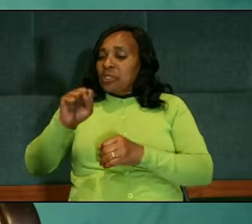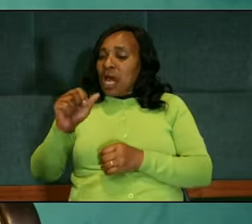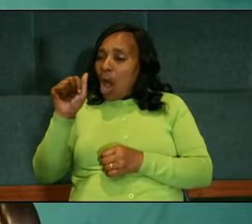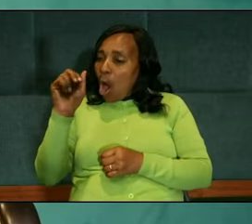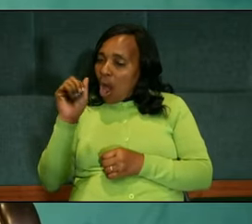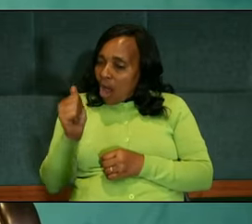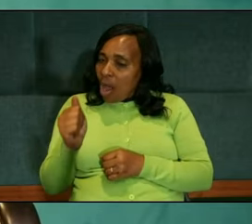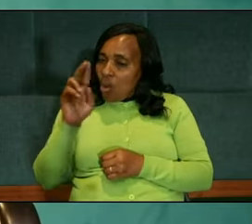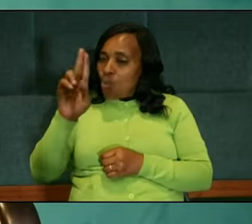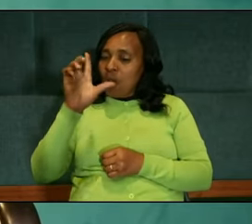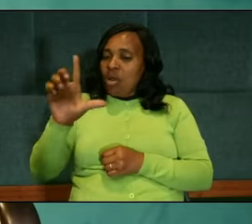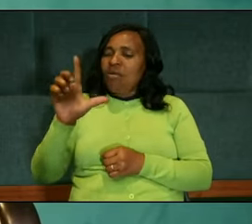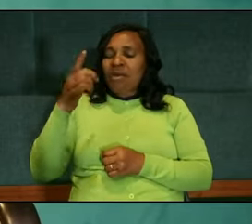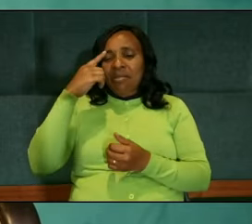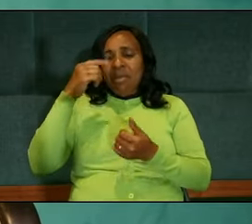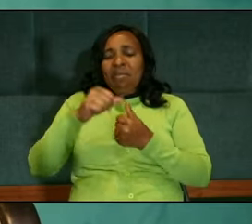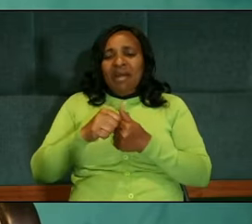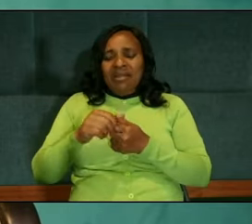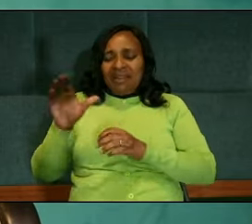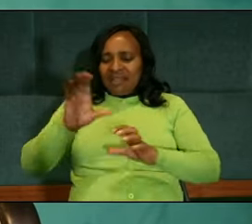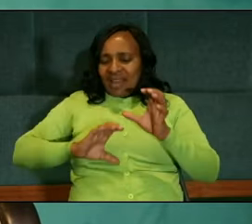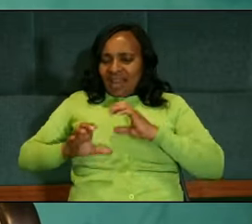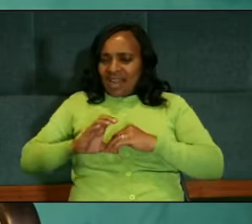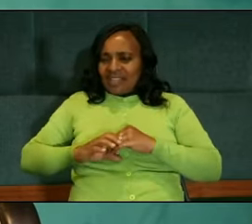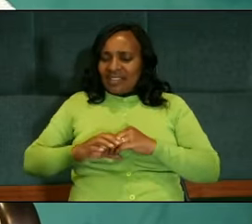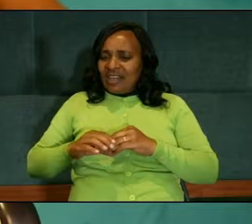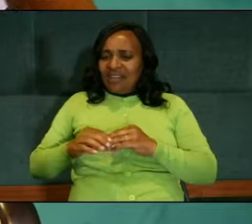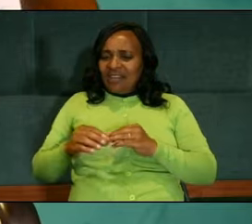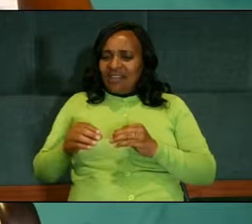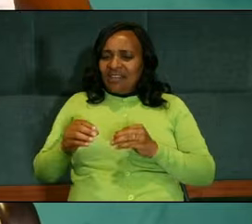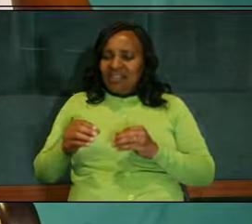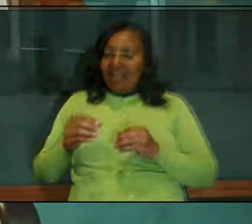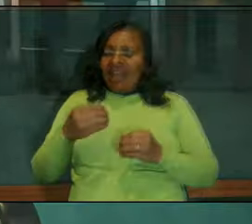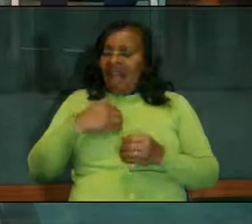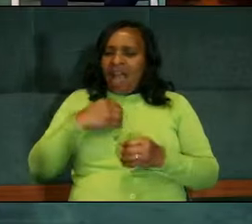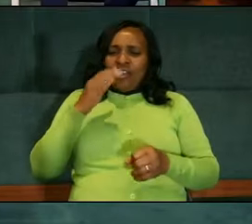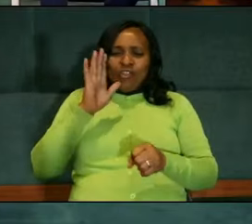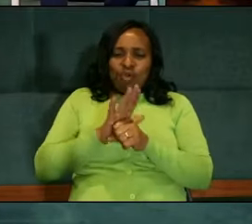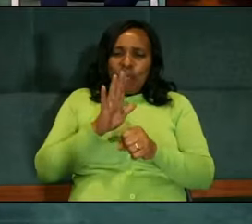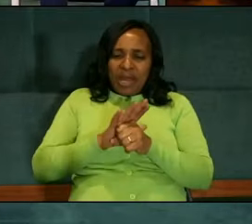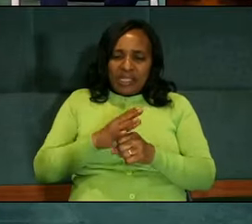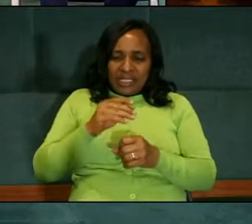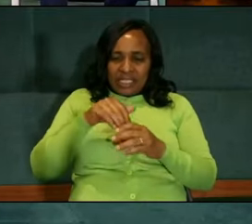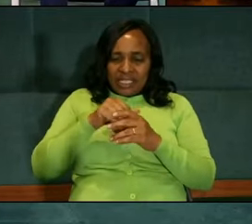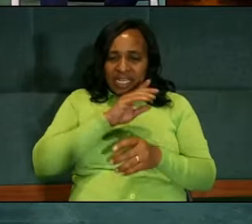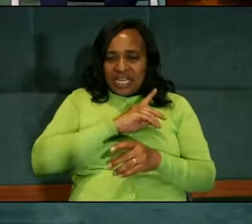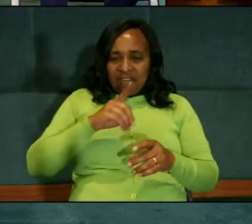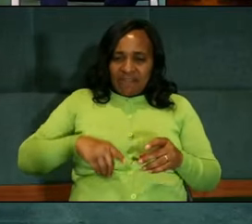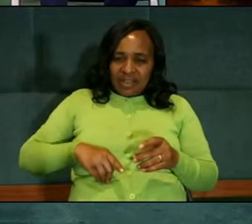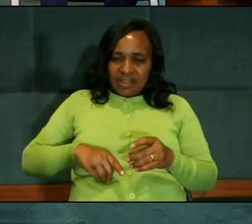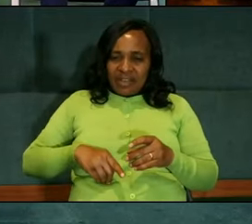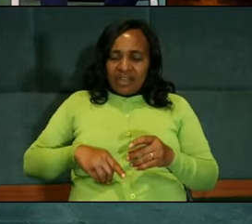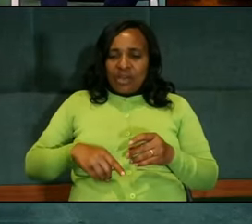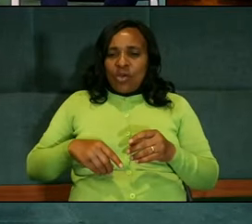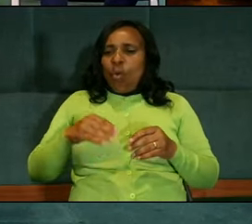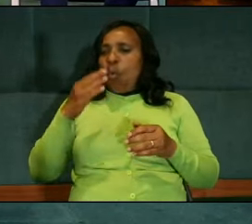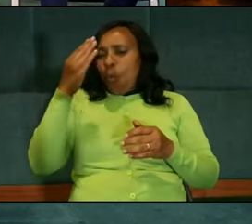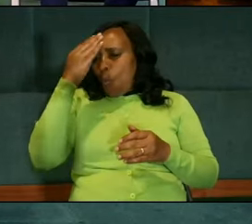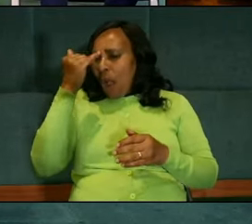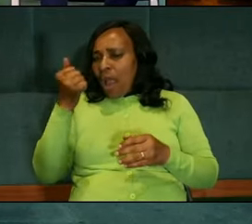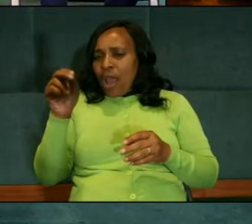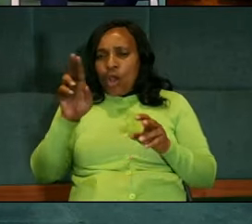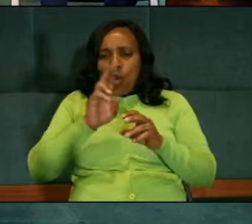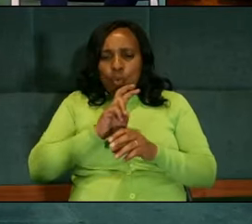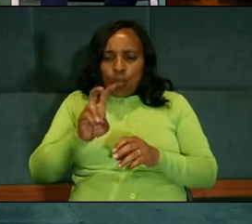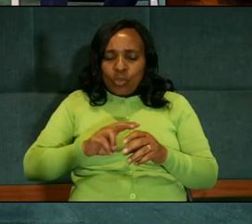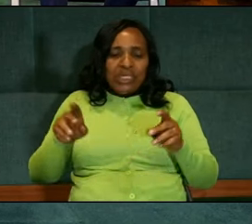that his character was not, that did not match up to David, And he did not want that to, he did not want it to look that way to